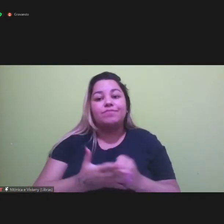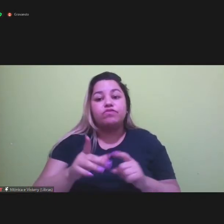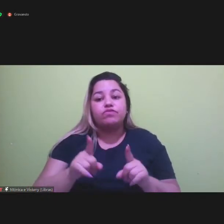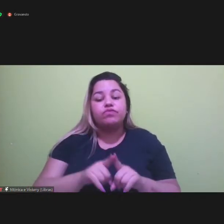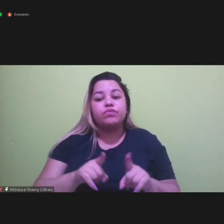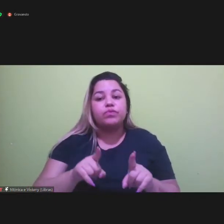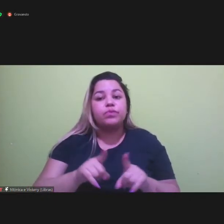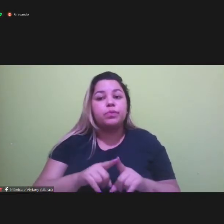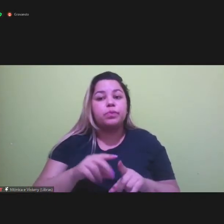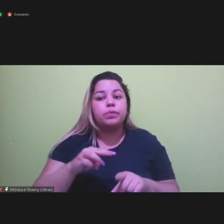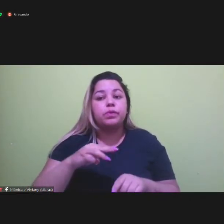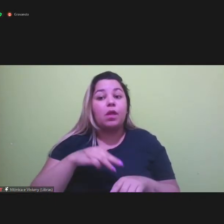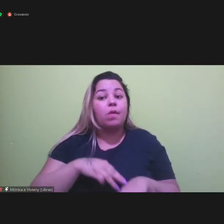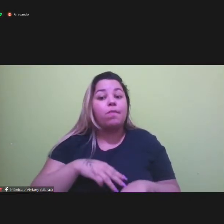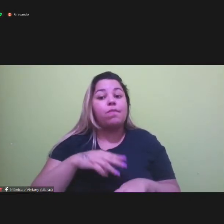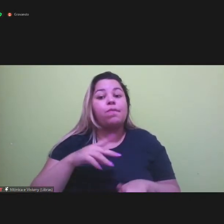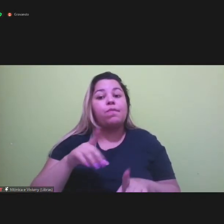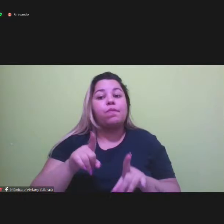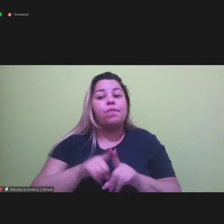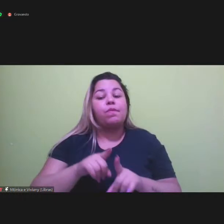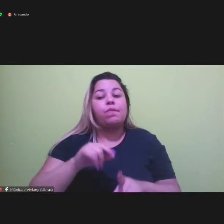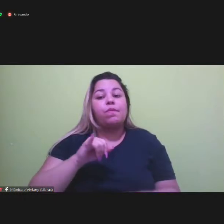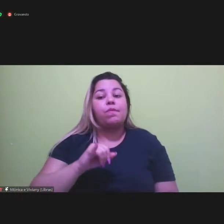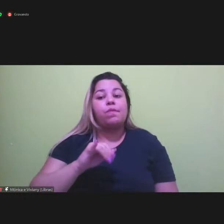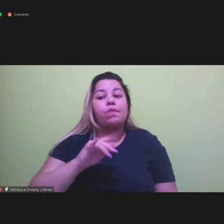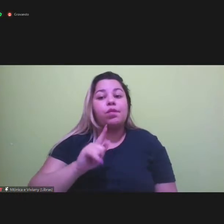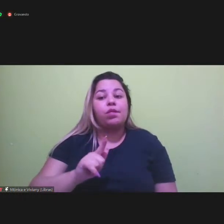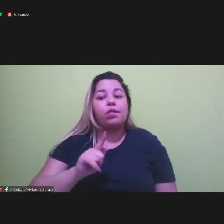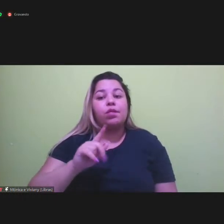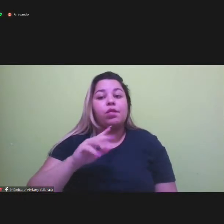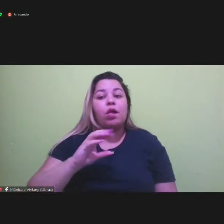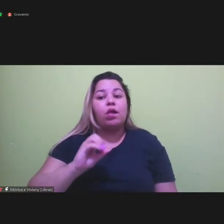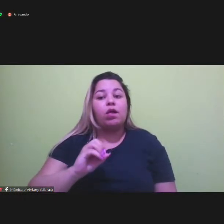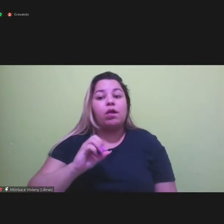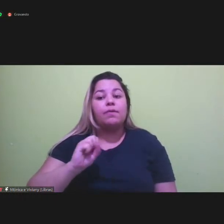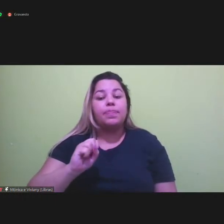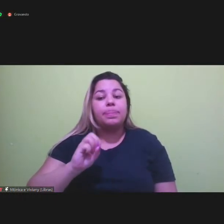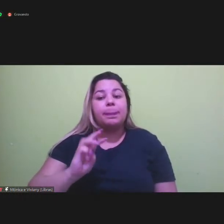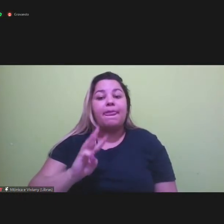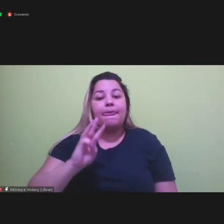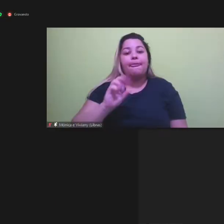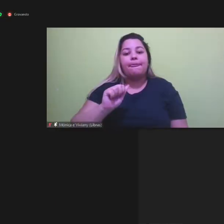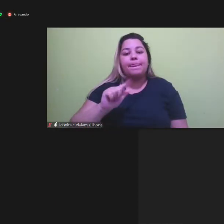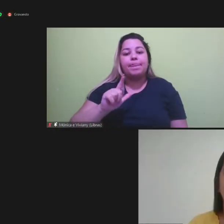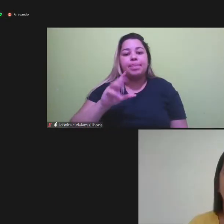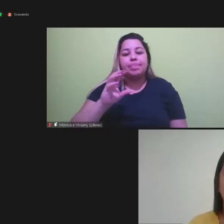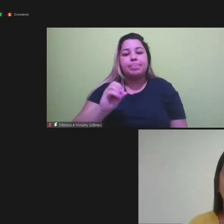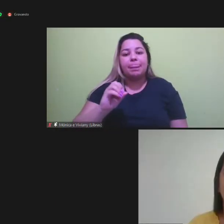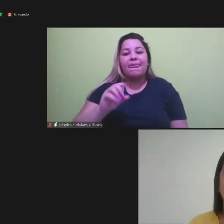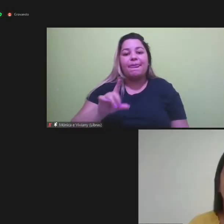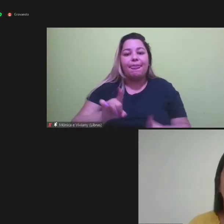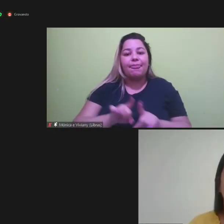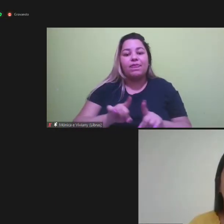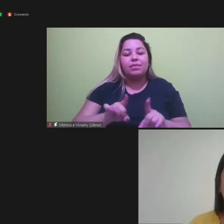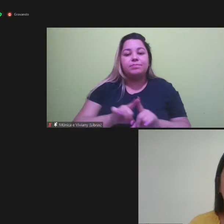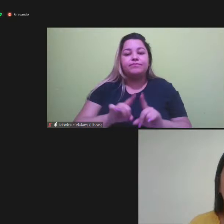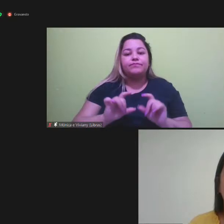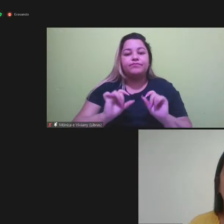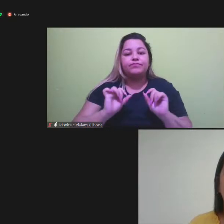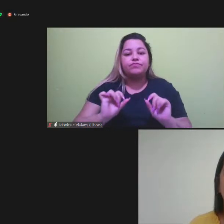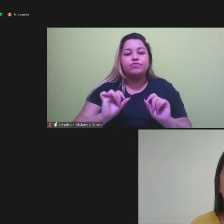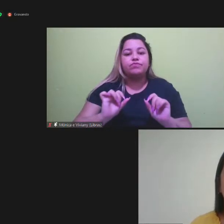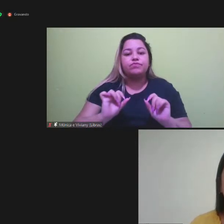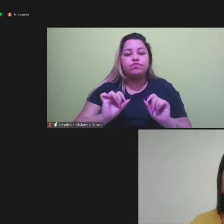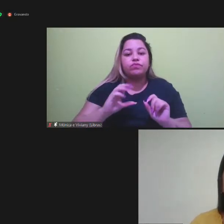nutrition in primary health care, which is a master and PhD in Health and currently a Director